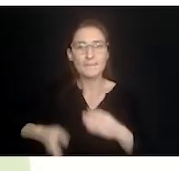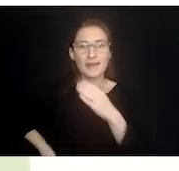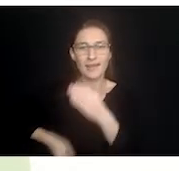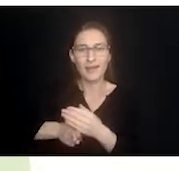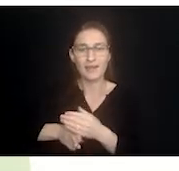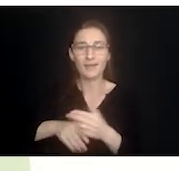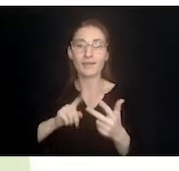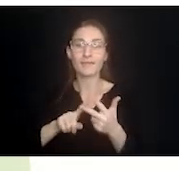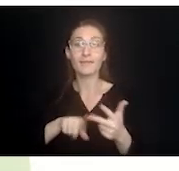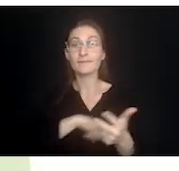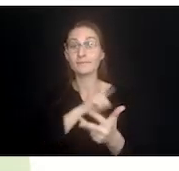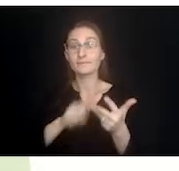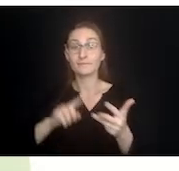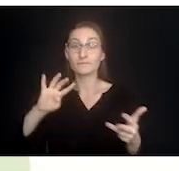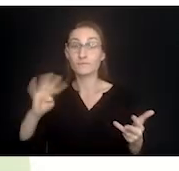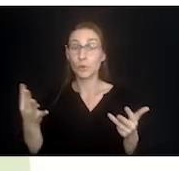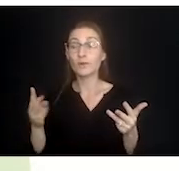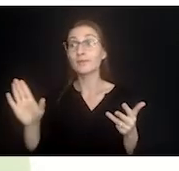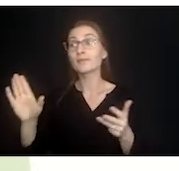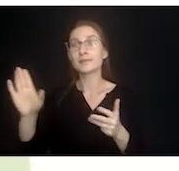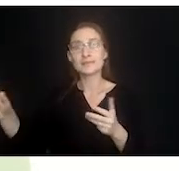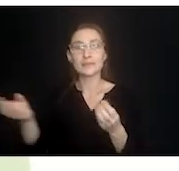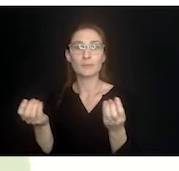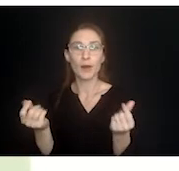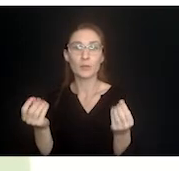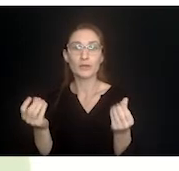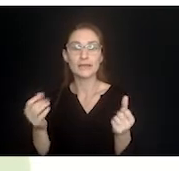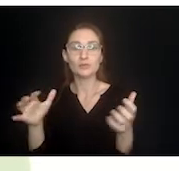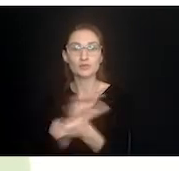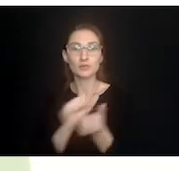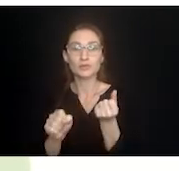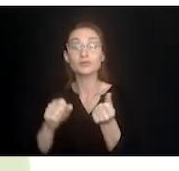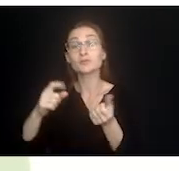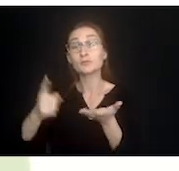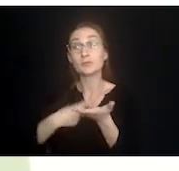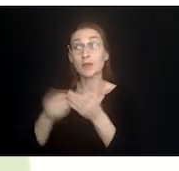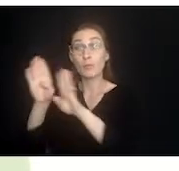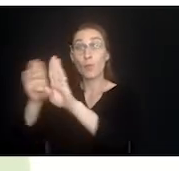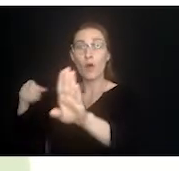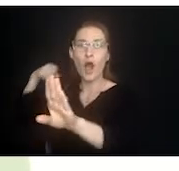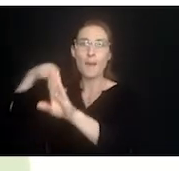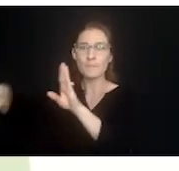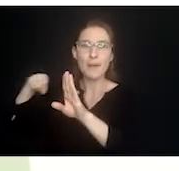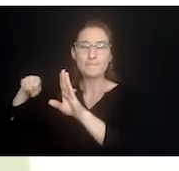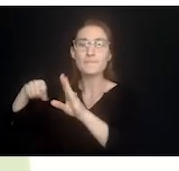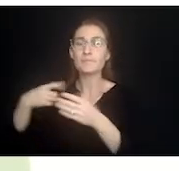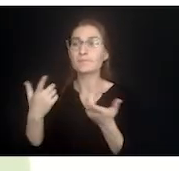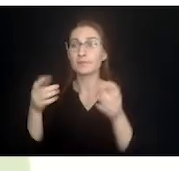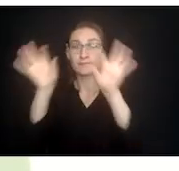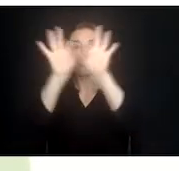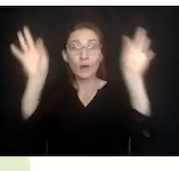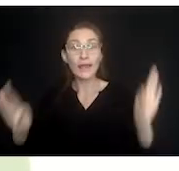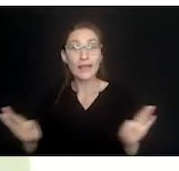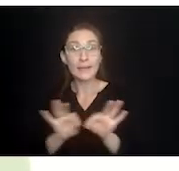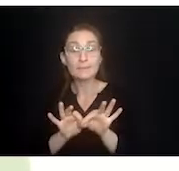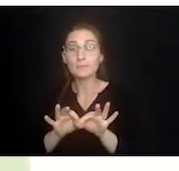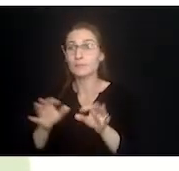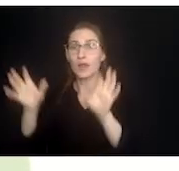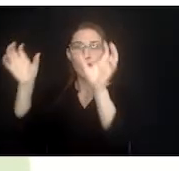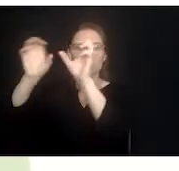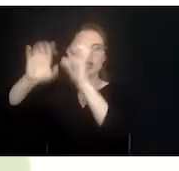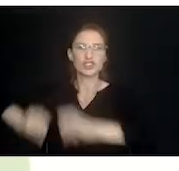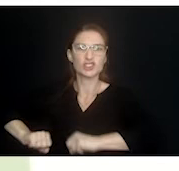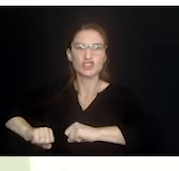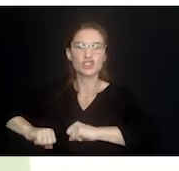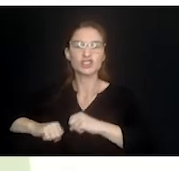became frustrated. Fourth was property destruction. Richie would hit or punch the wall, sometimes making holes, breaking